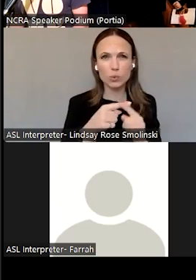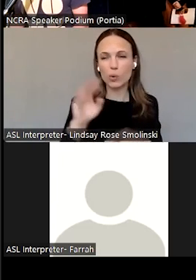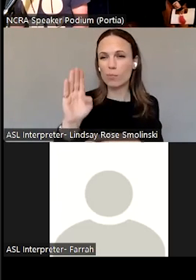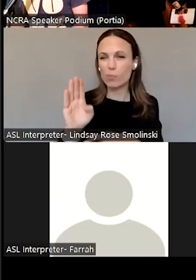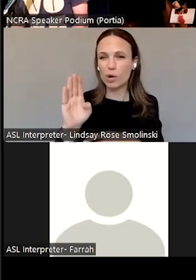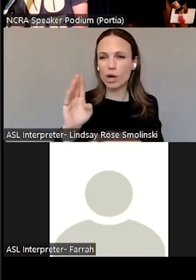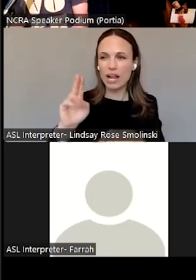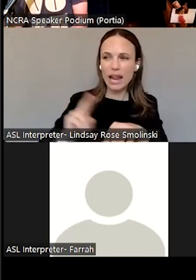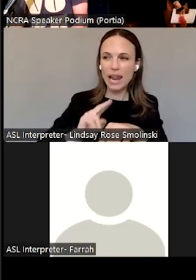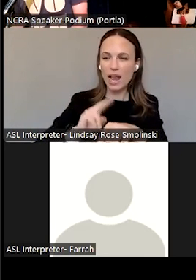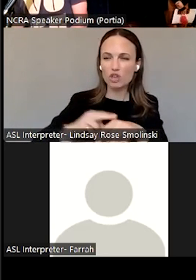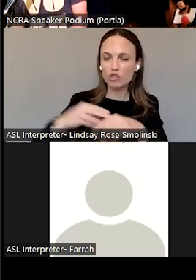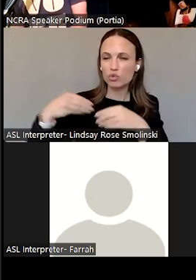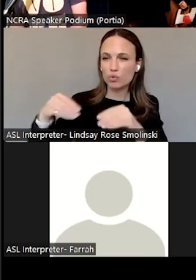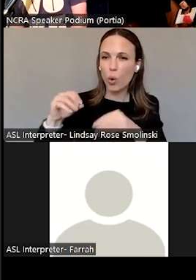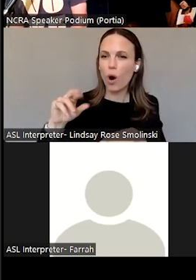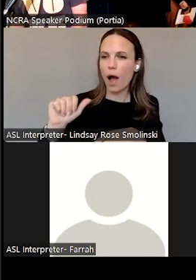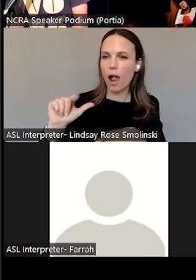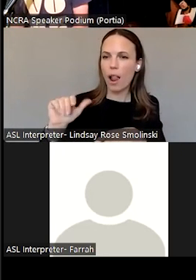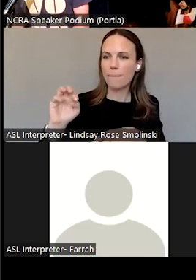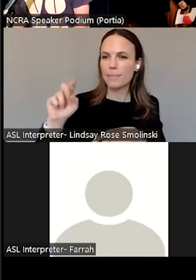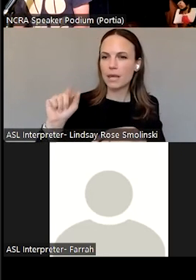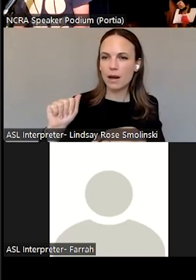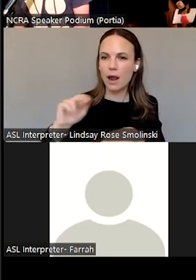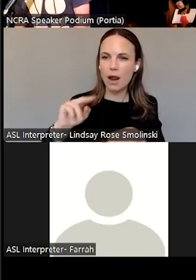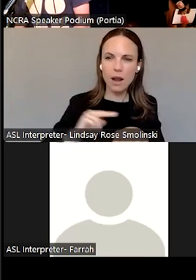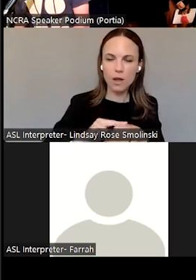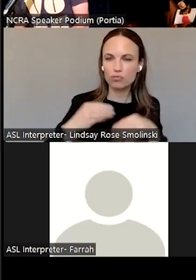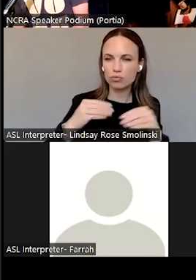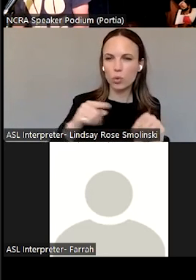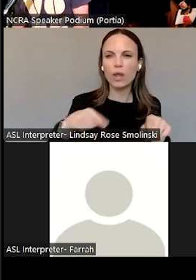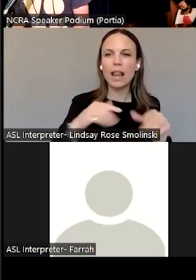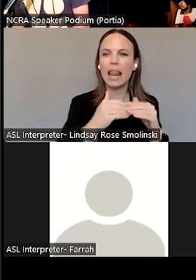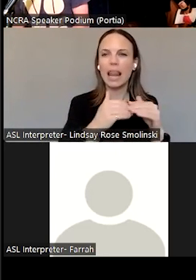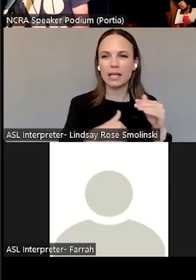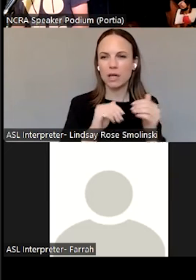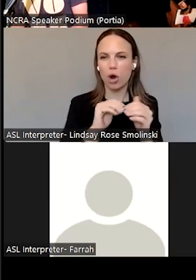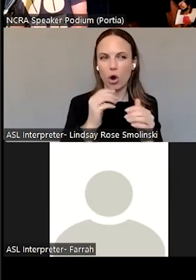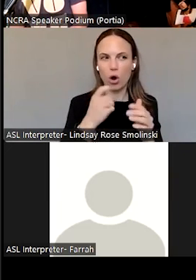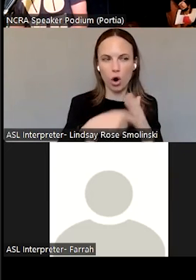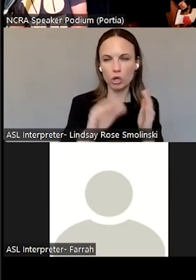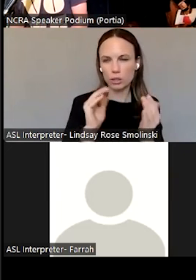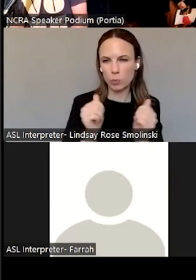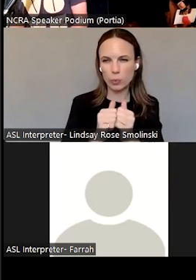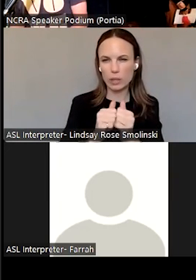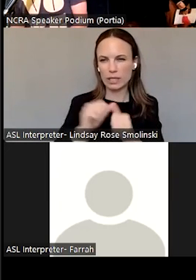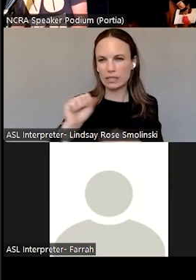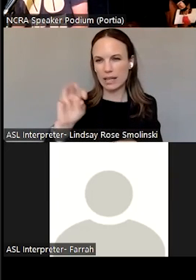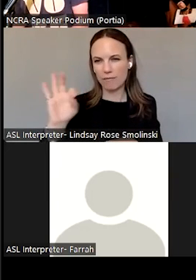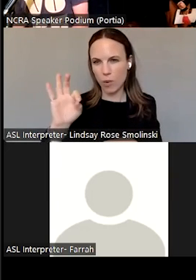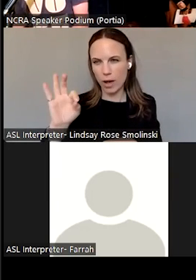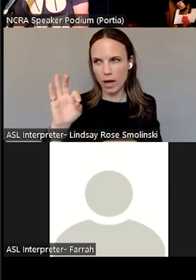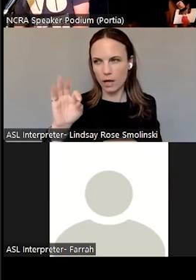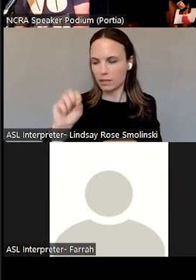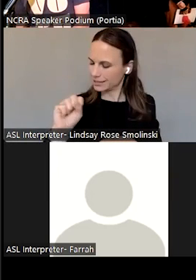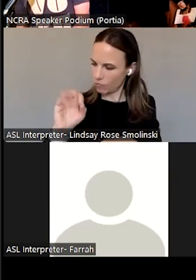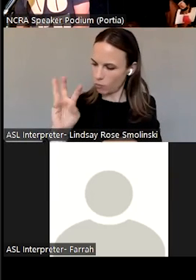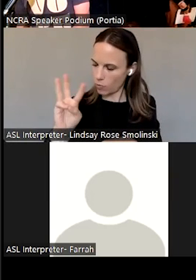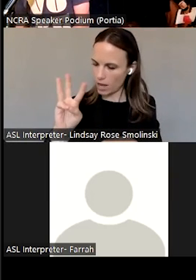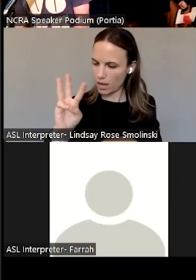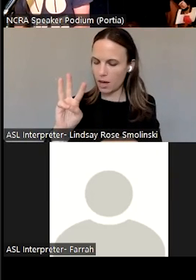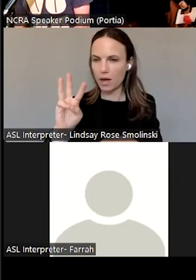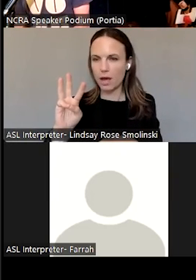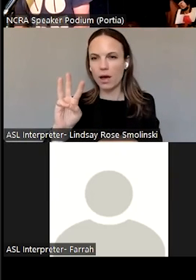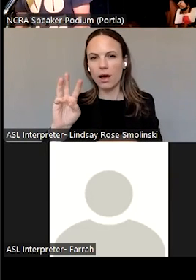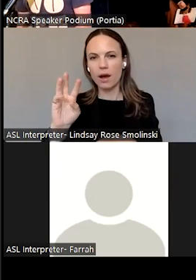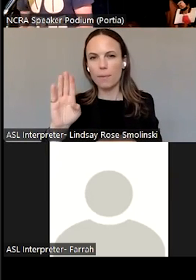natural grocer or an Alameda natural grocery. We'll be less cost competitive with a Safeway, Trader Joe's, or a Berkeley Bowl.